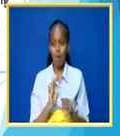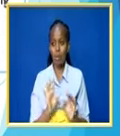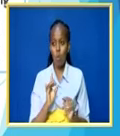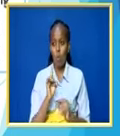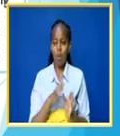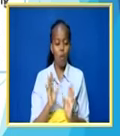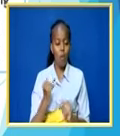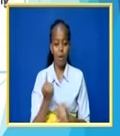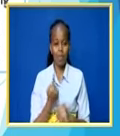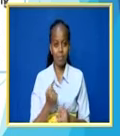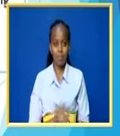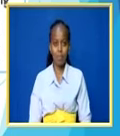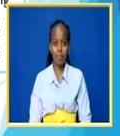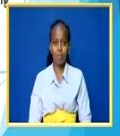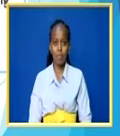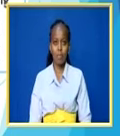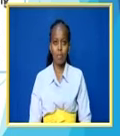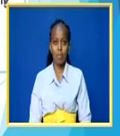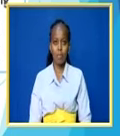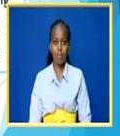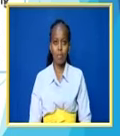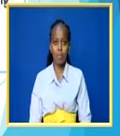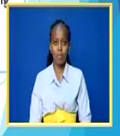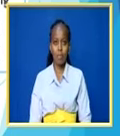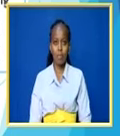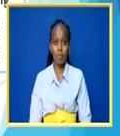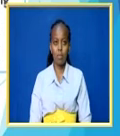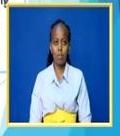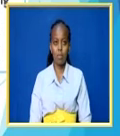One more. Let's see if we can find something.